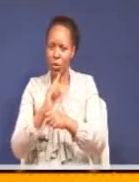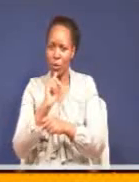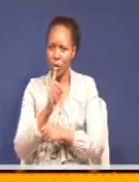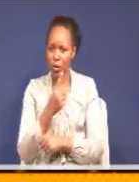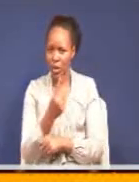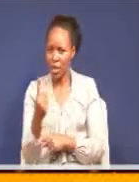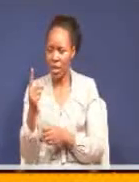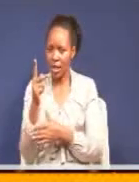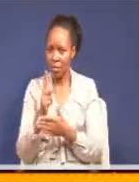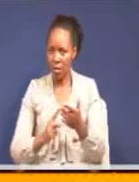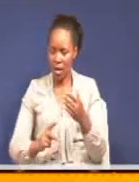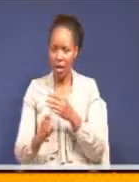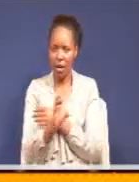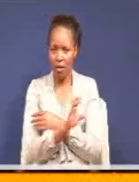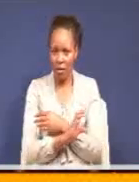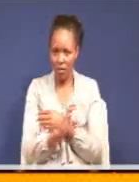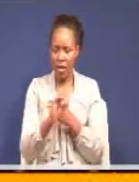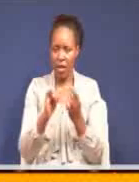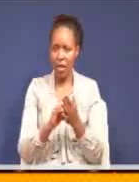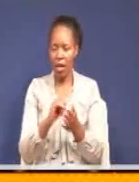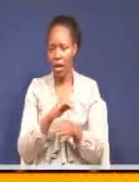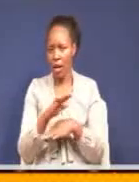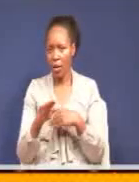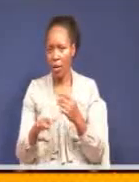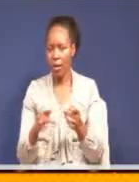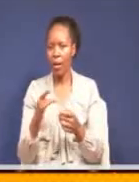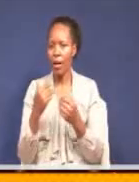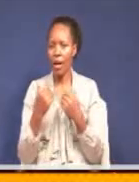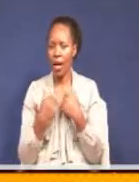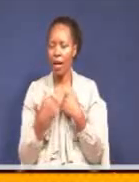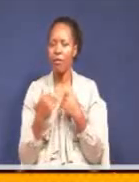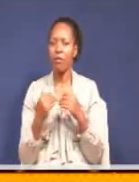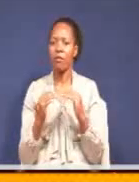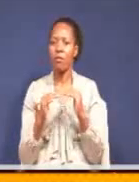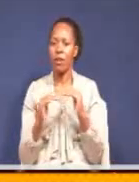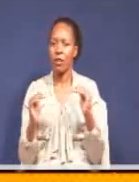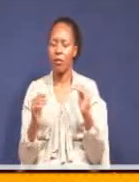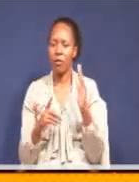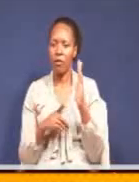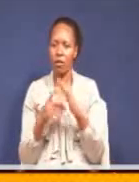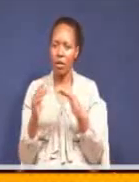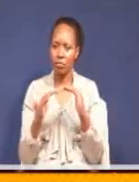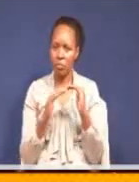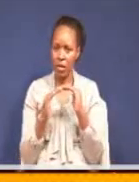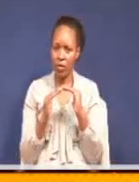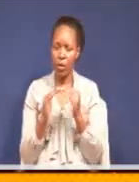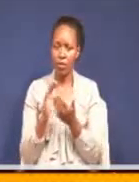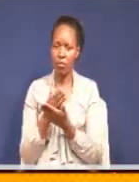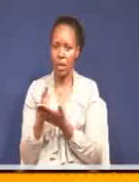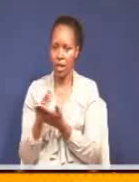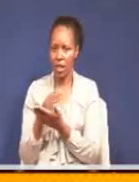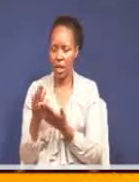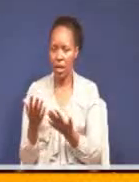country, at least everybody, tests some level of development for equitable distribution of this infrastructure. The same